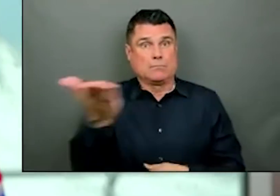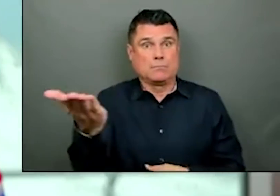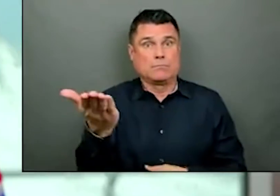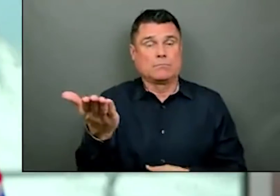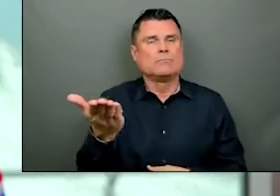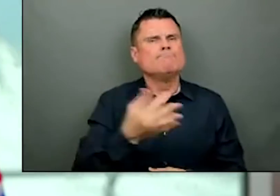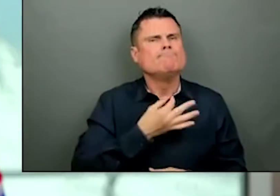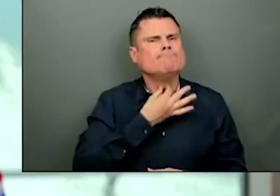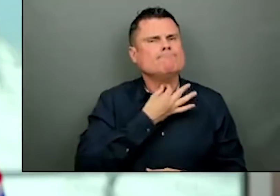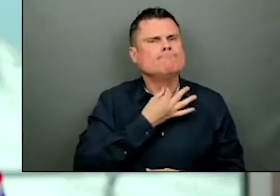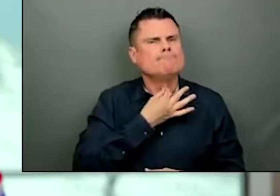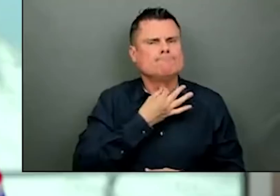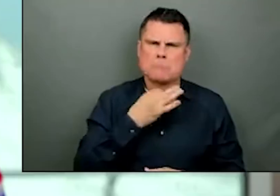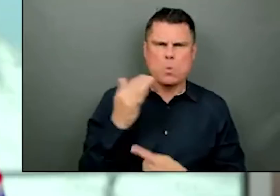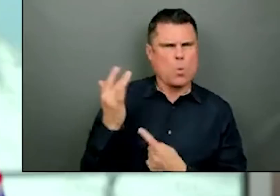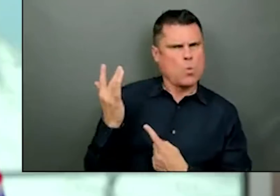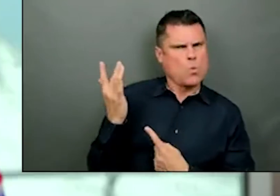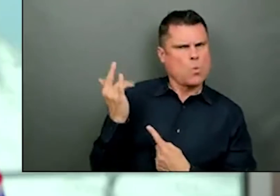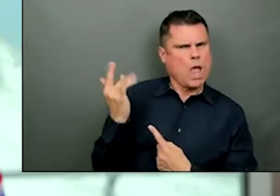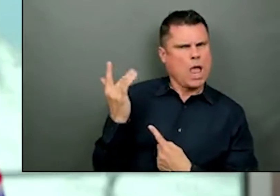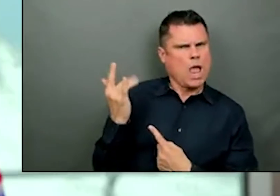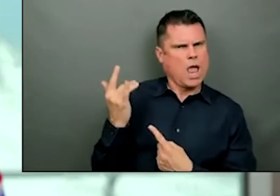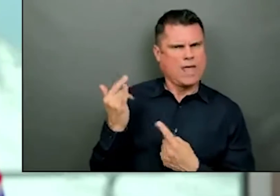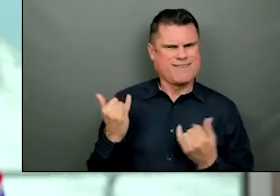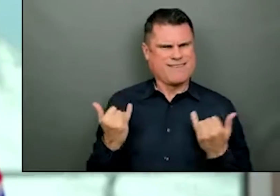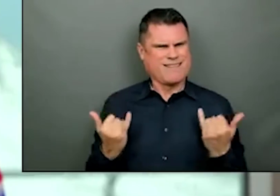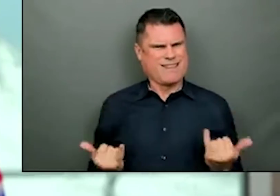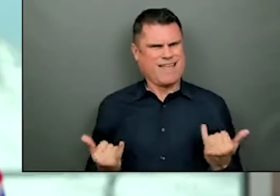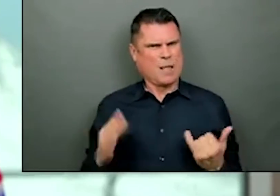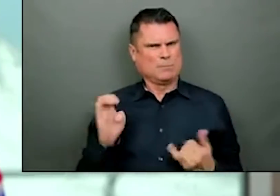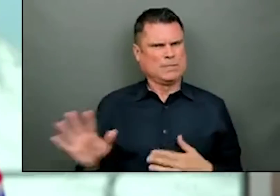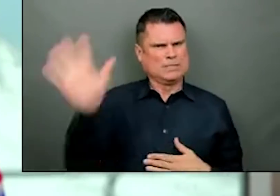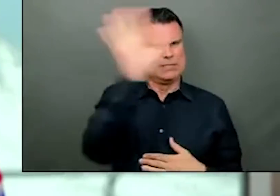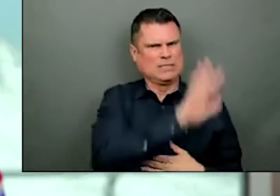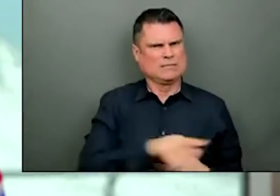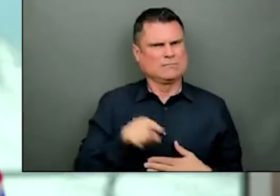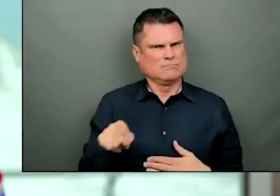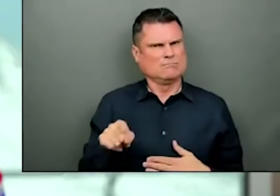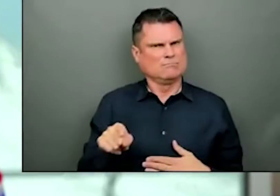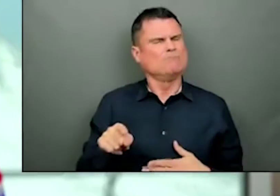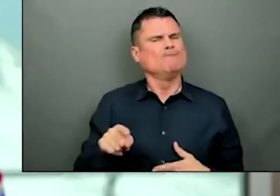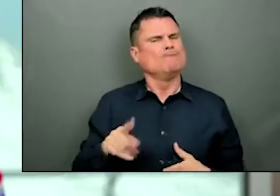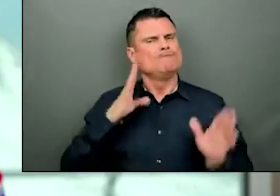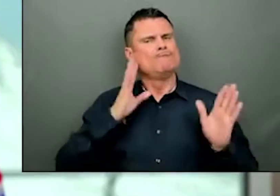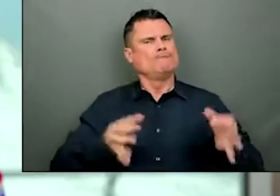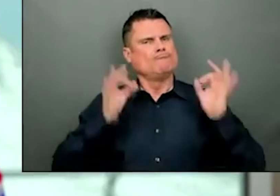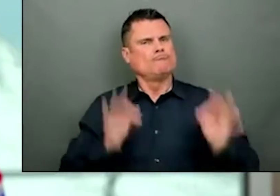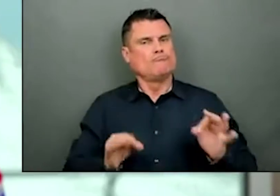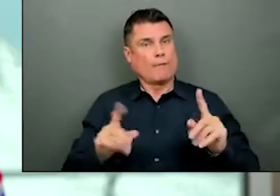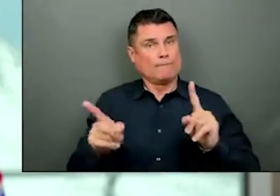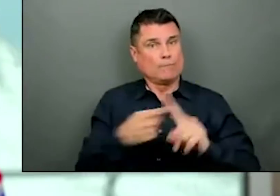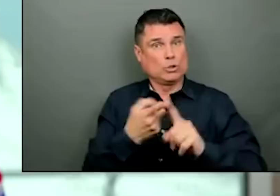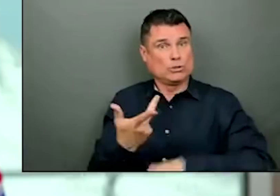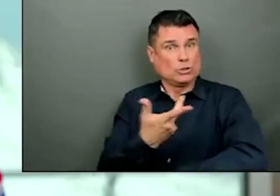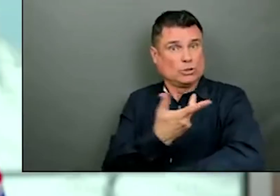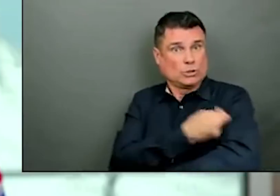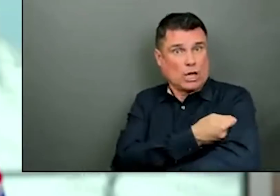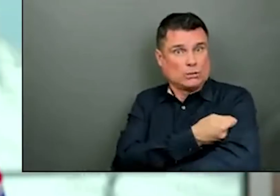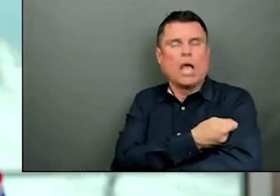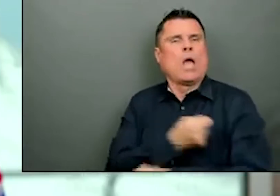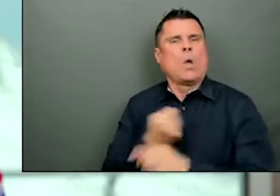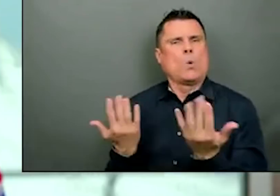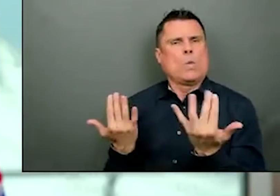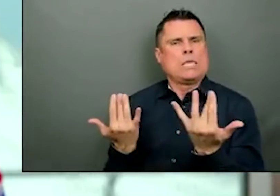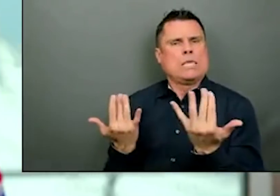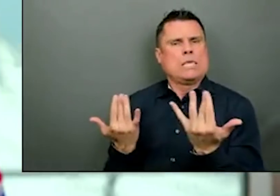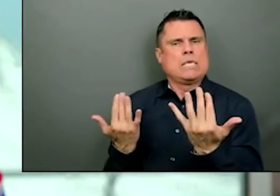doses for the 3 vaccines that we have right now. And as you know, in BC and in Canada, our strategy is to vaccinate